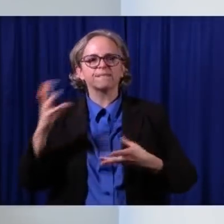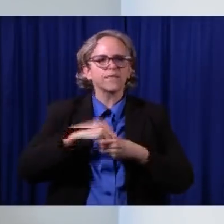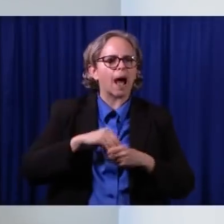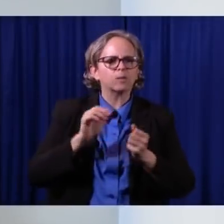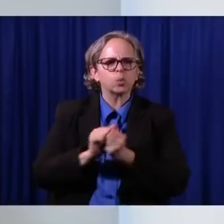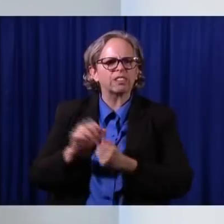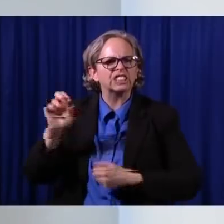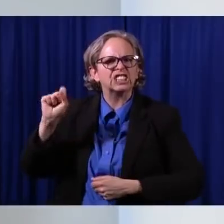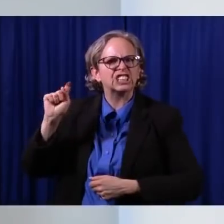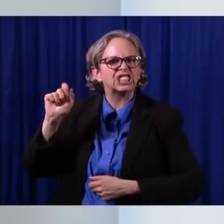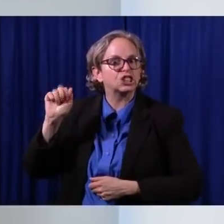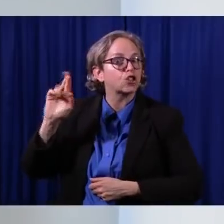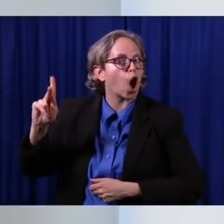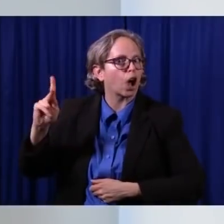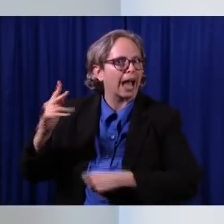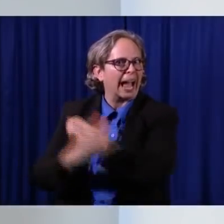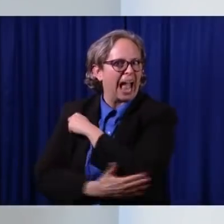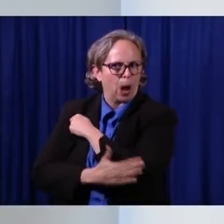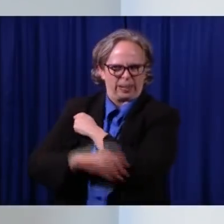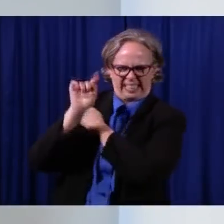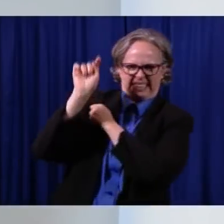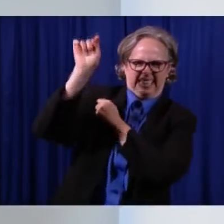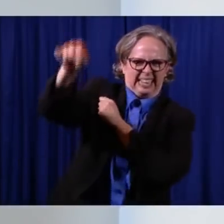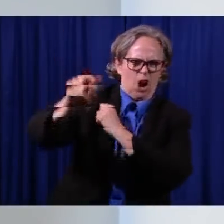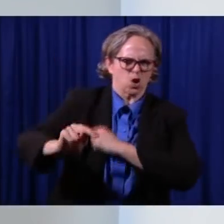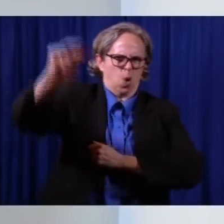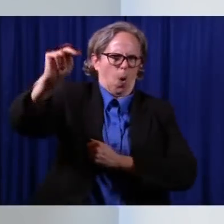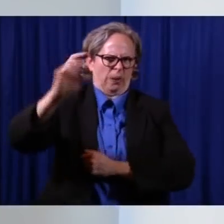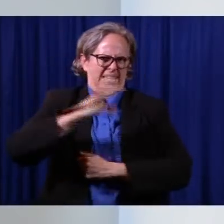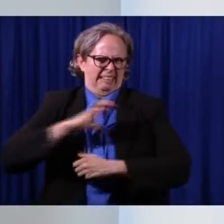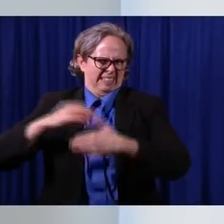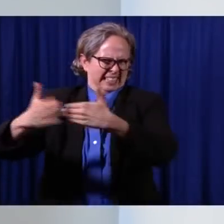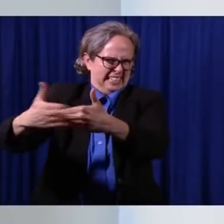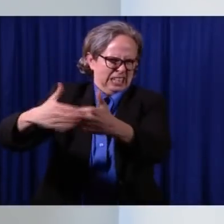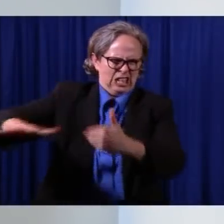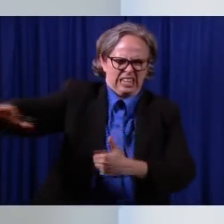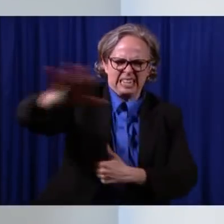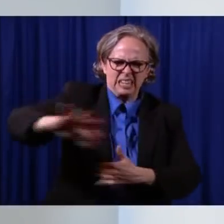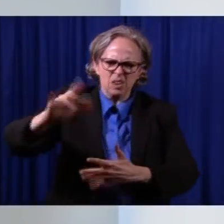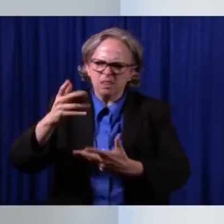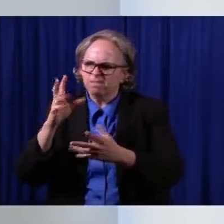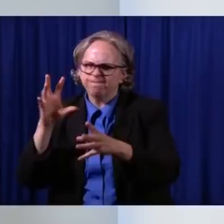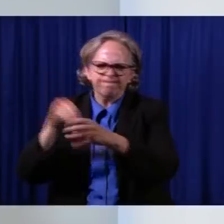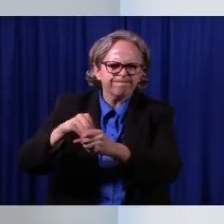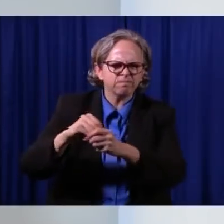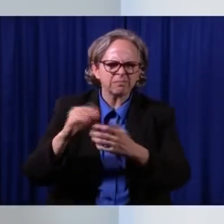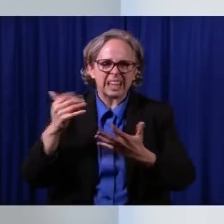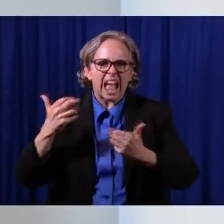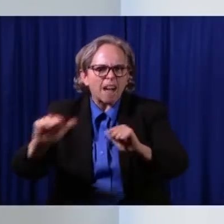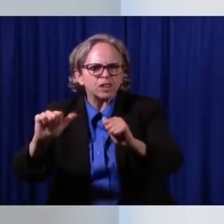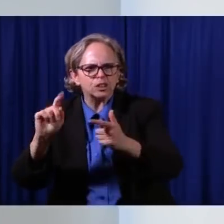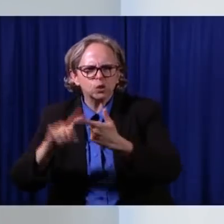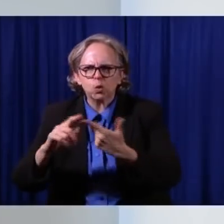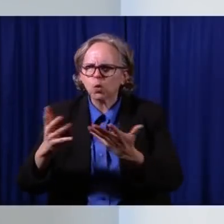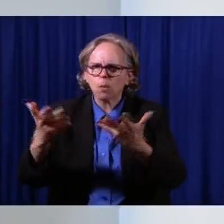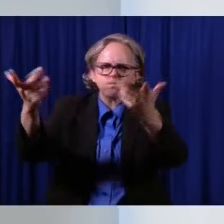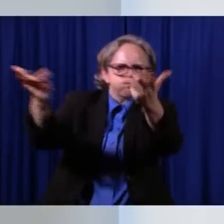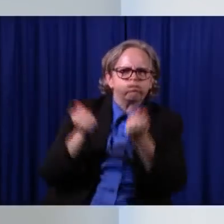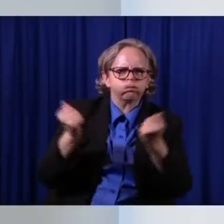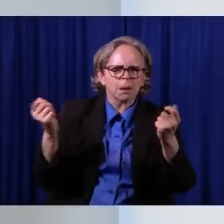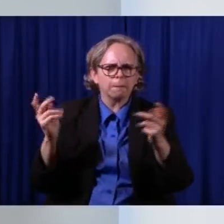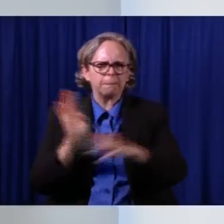governor and I are very proud to have their continued involvement in this effort. And so today we are